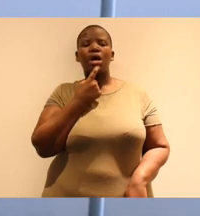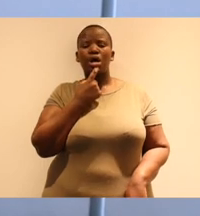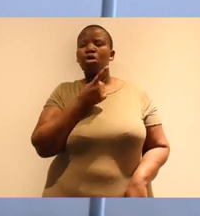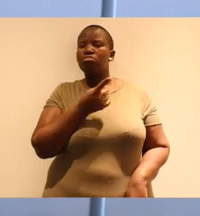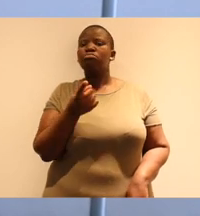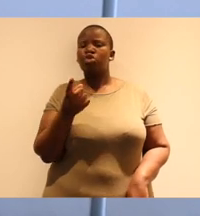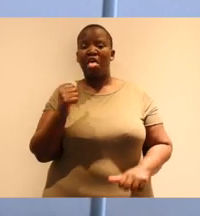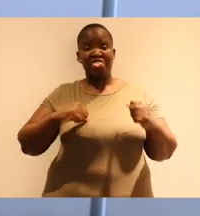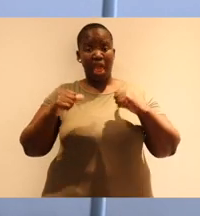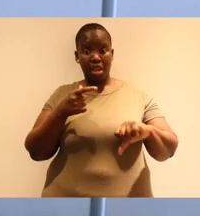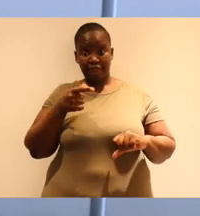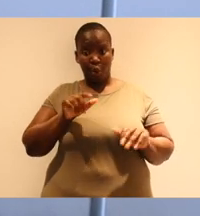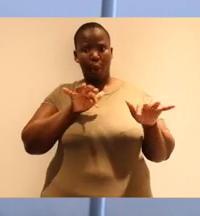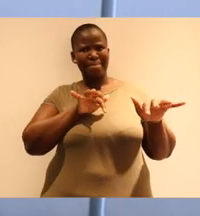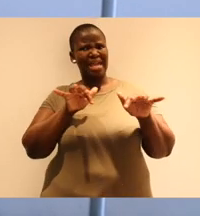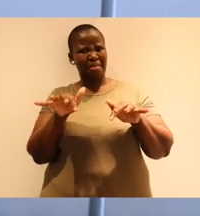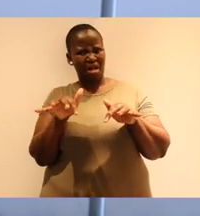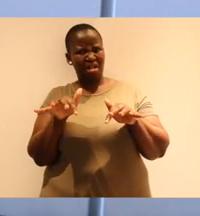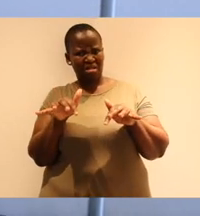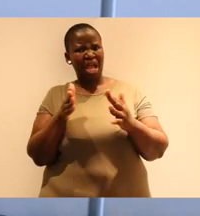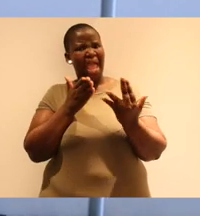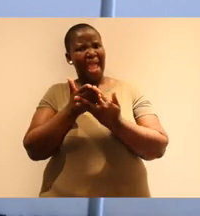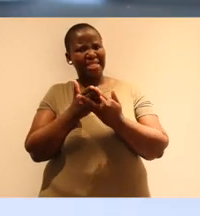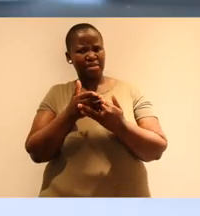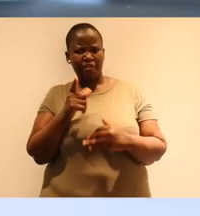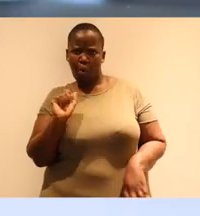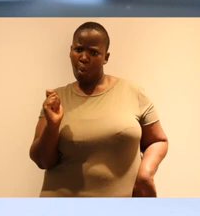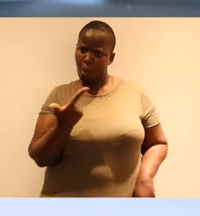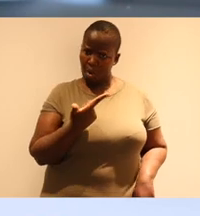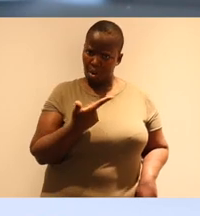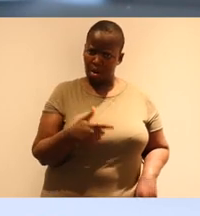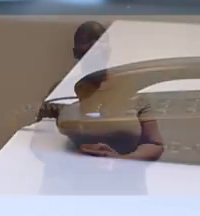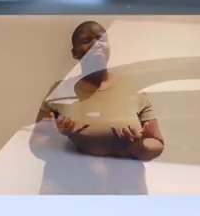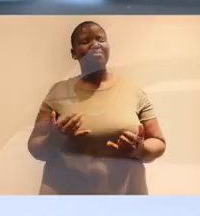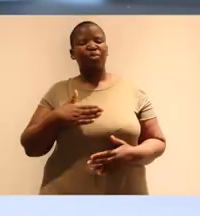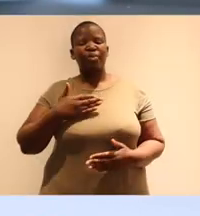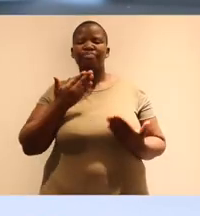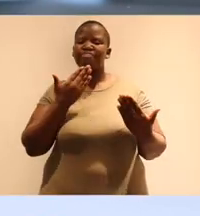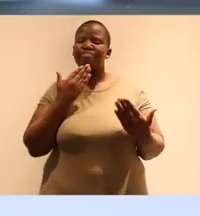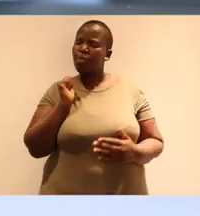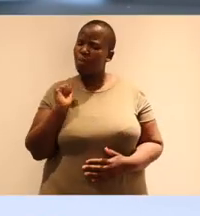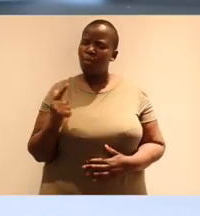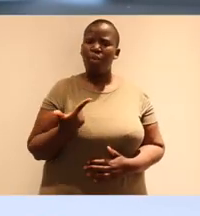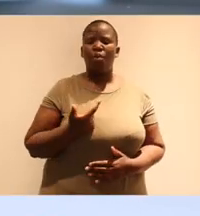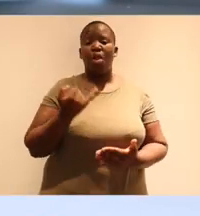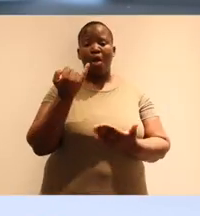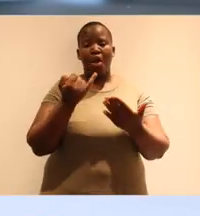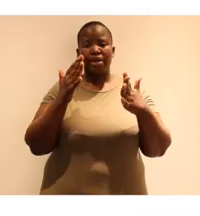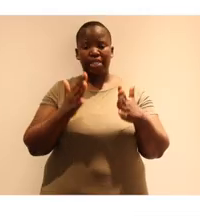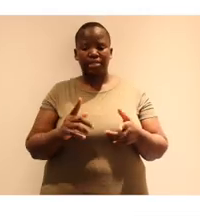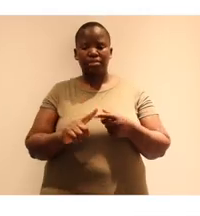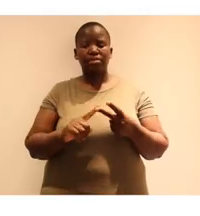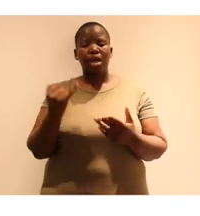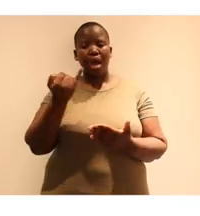theater for the people and accessible for all. We would like to thank all the artists, the